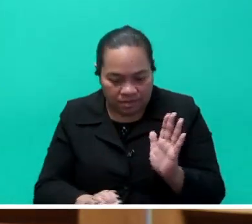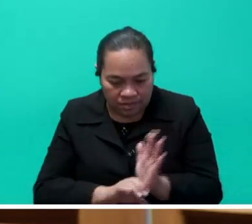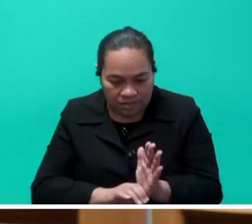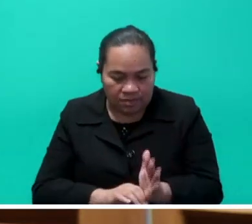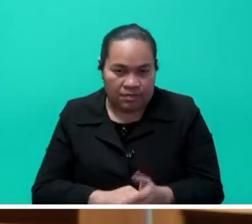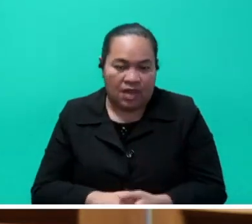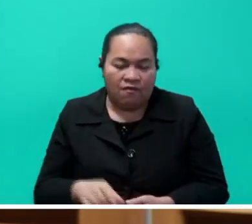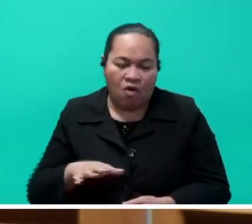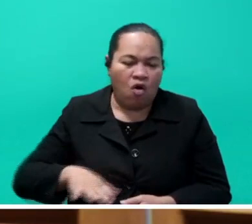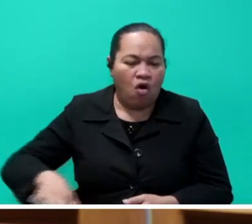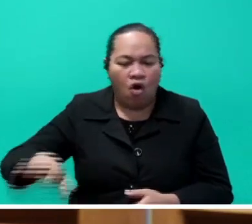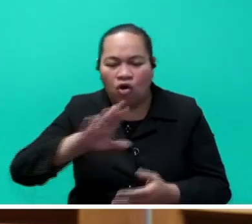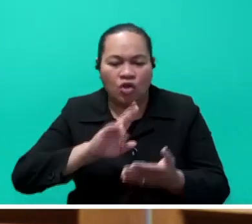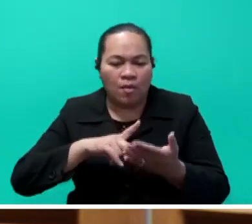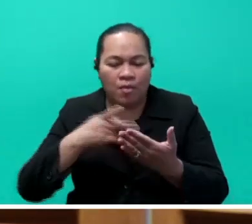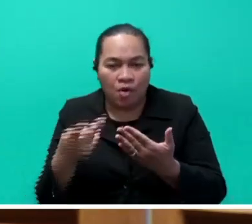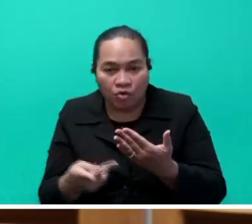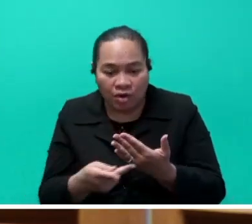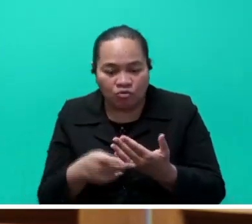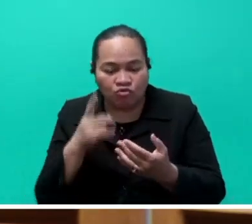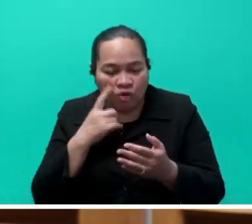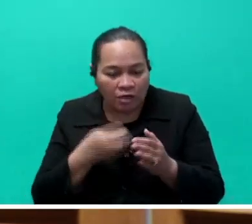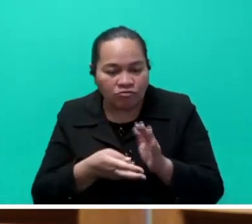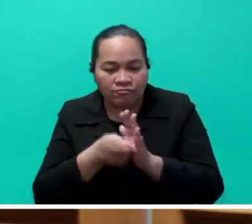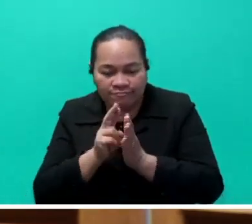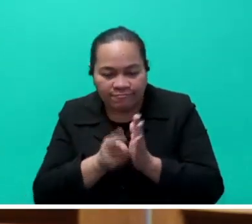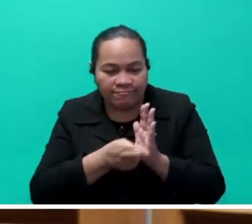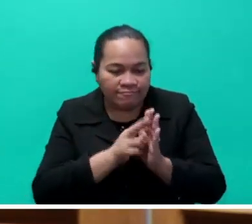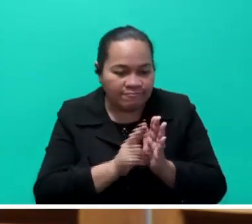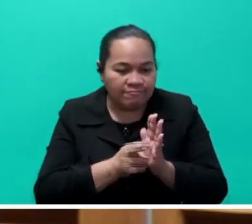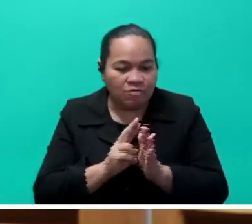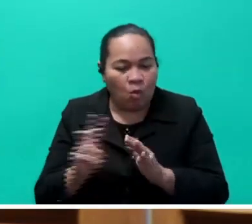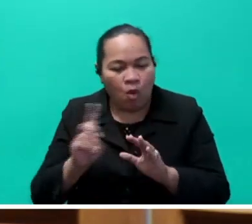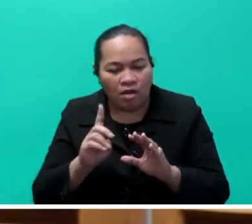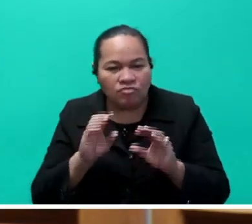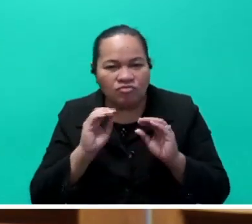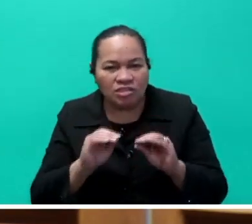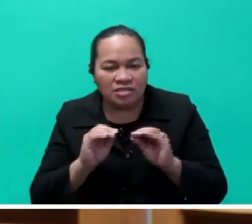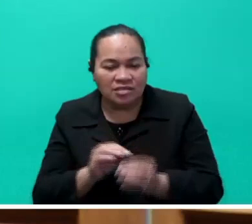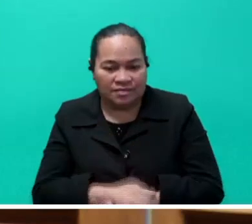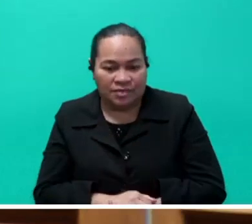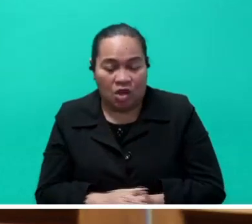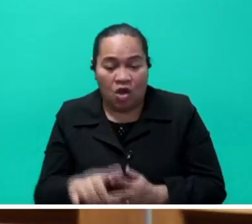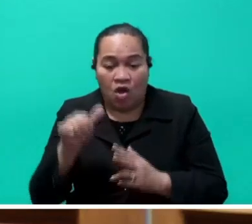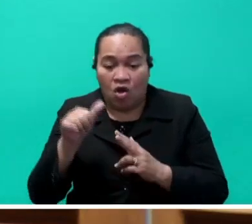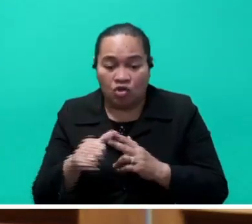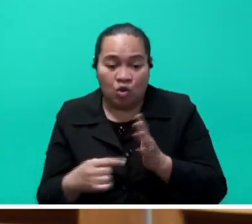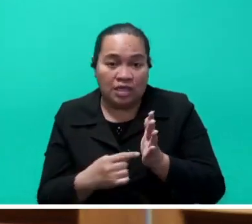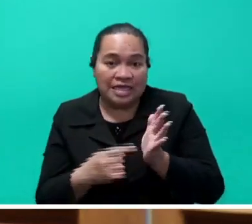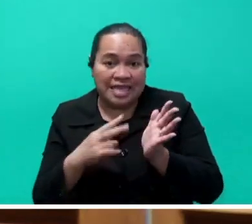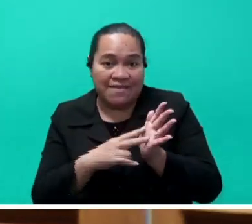of all the programs under this umbrella. And the TVET section under the Ministry